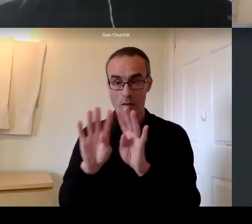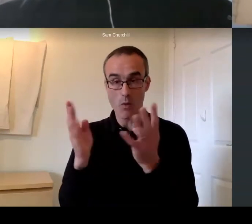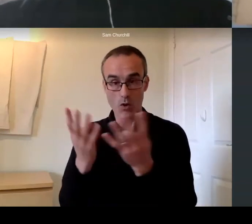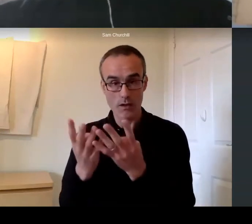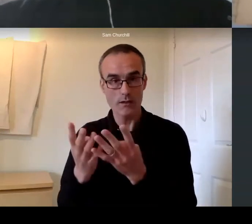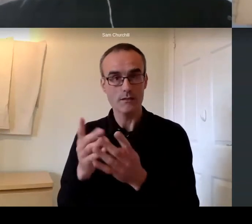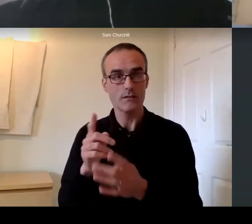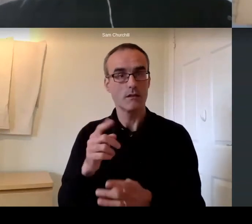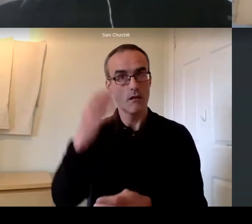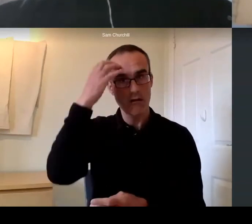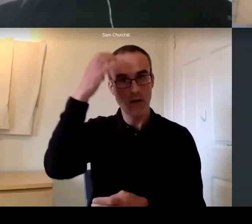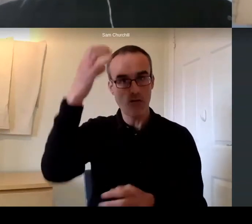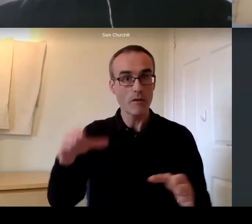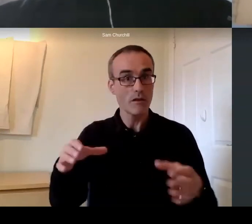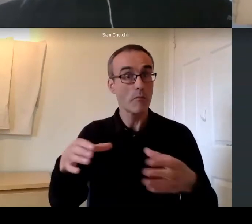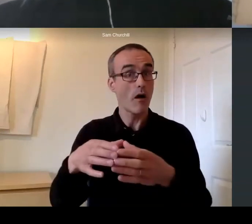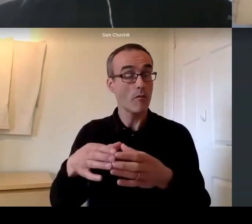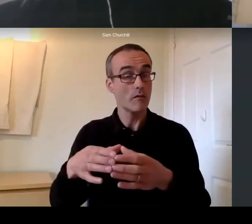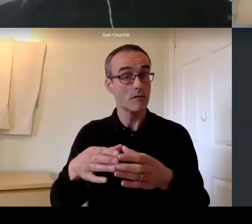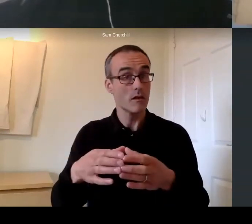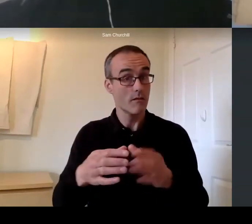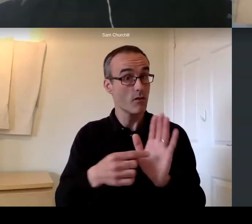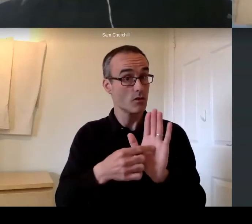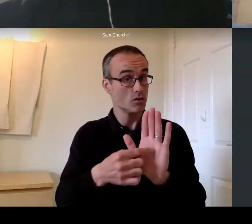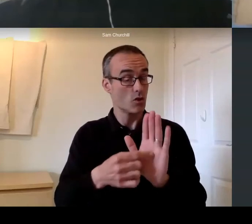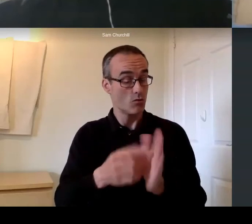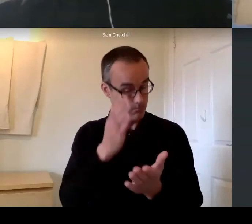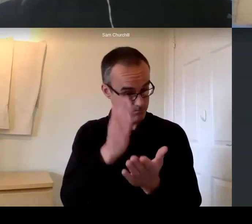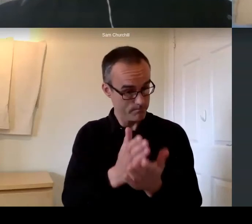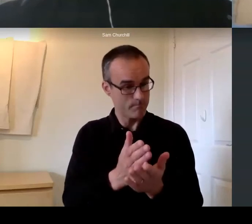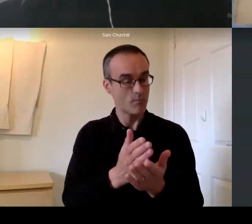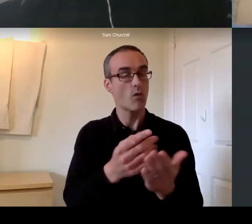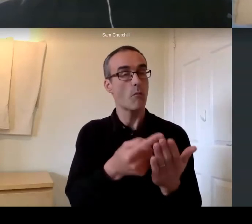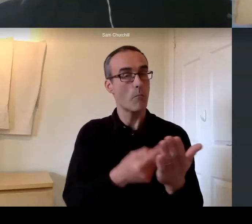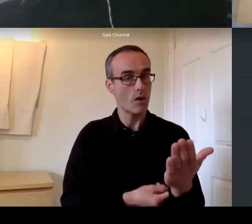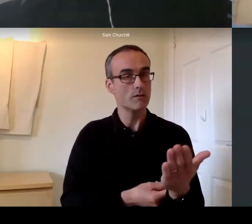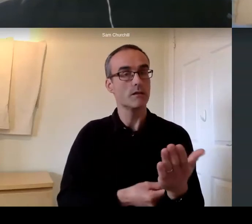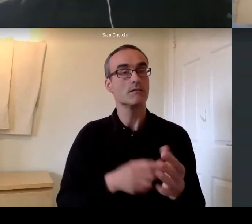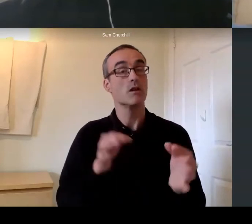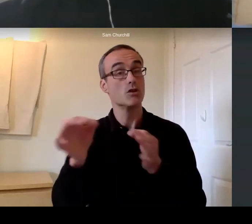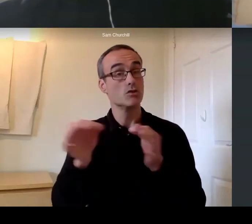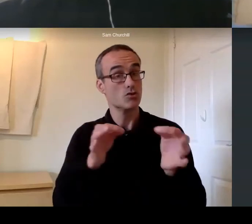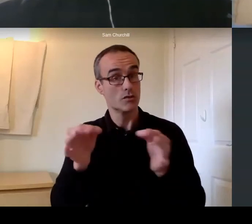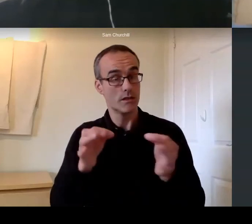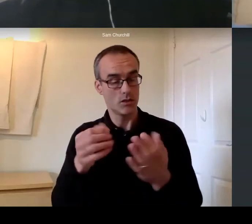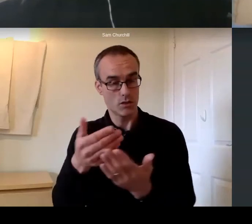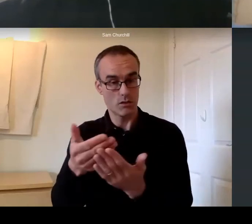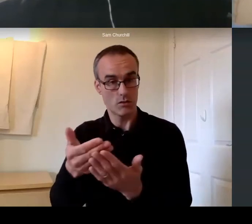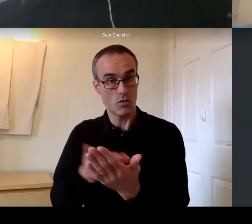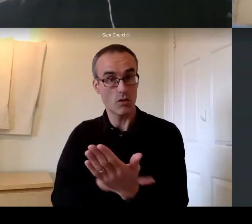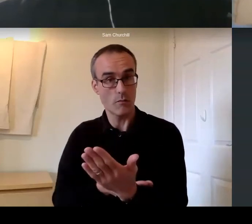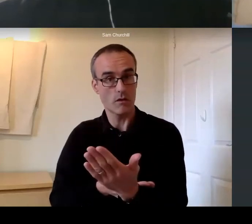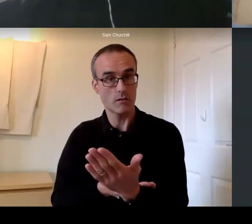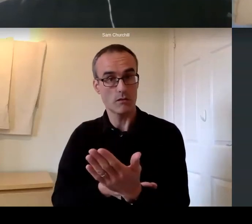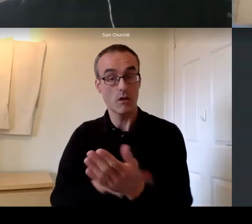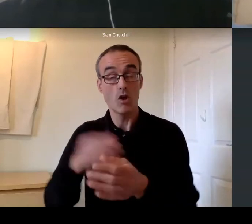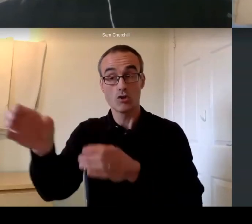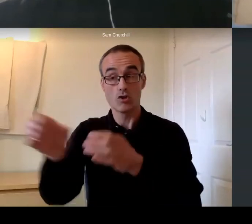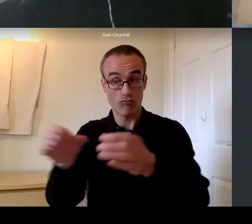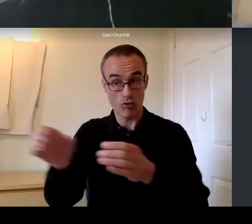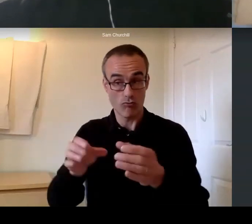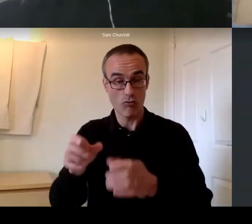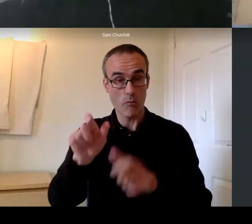tangible, policies and strategic documents which say, right, we're going to actually recruit people. And no one's saying, look, we talked about the Rooney Rule,